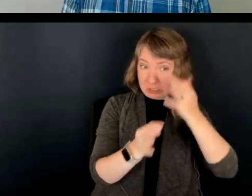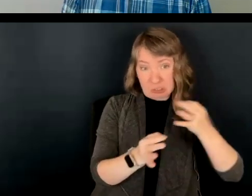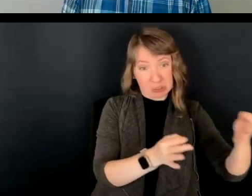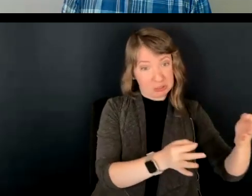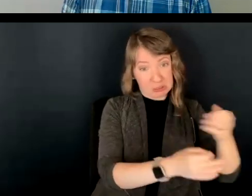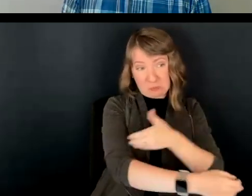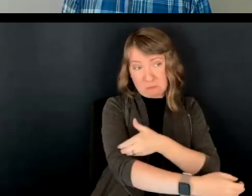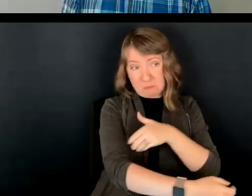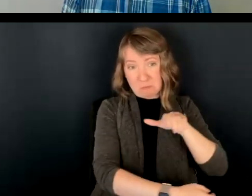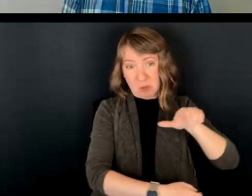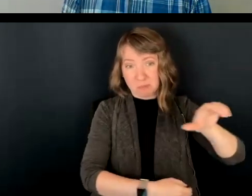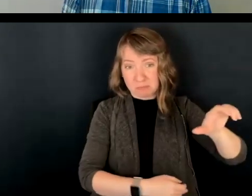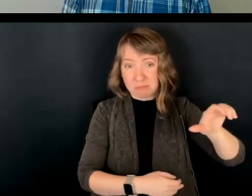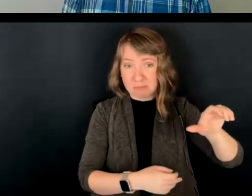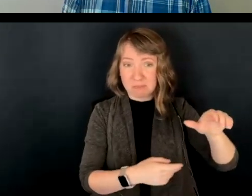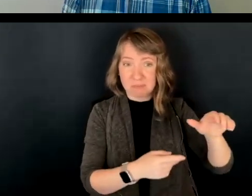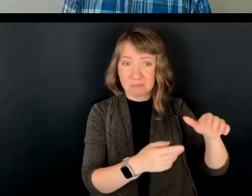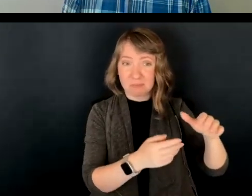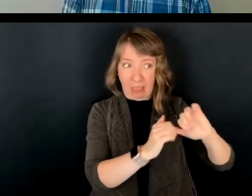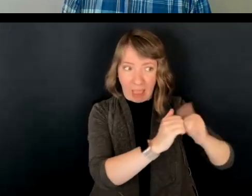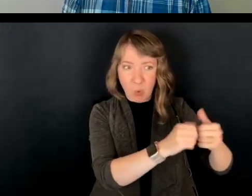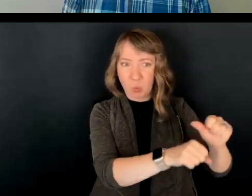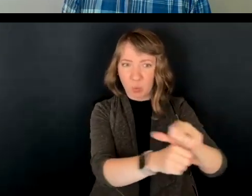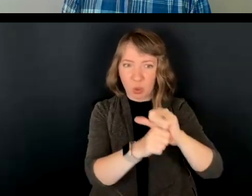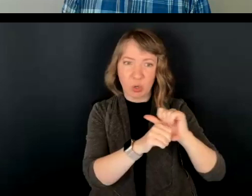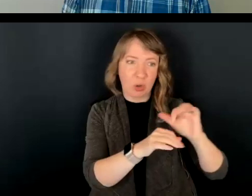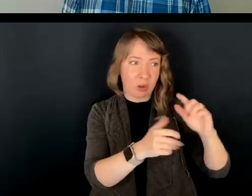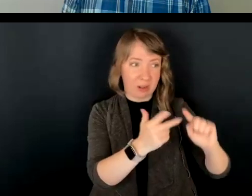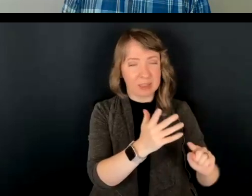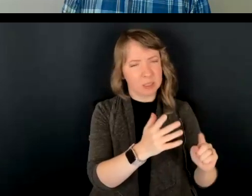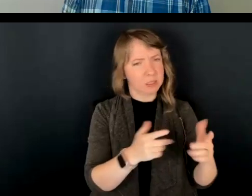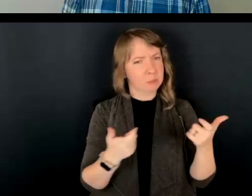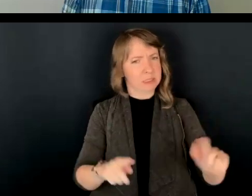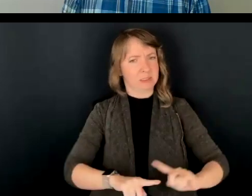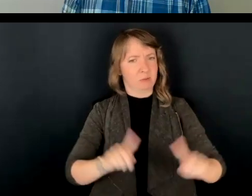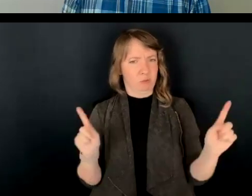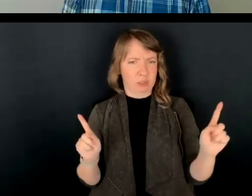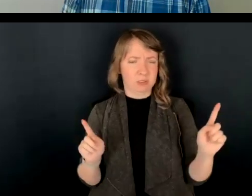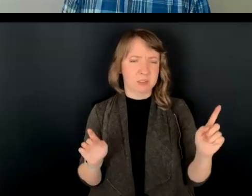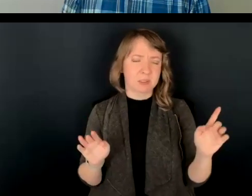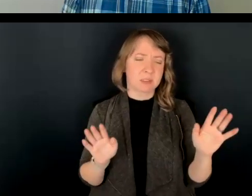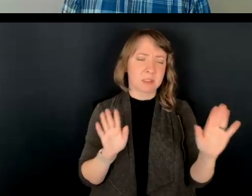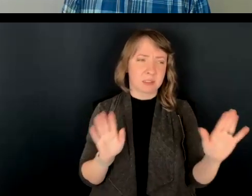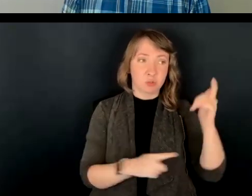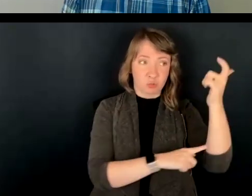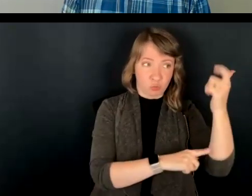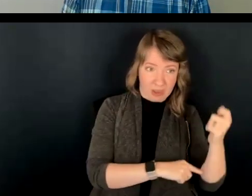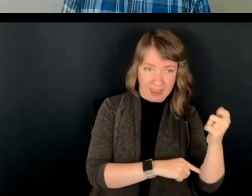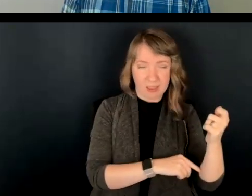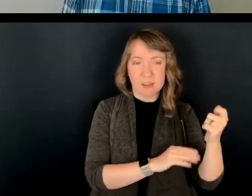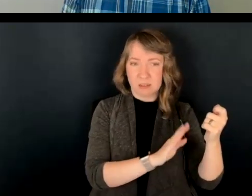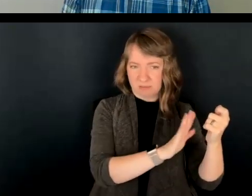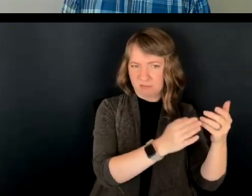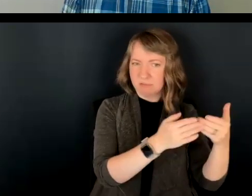about how that work happens. It's the biggest difference between an agreement and a grant.